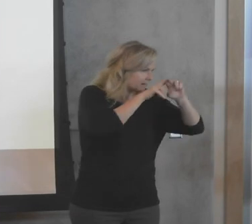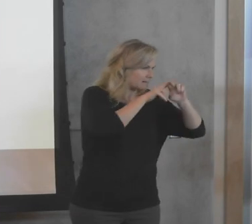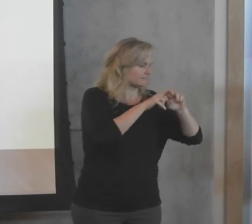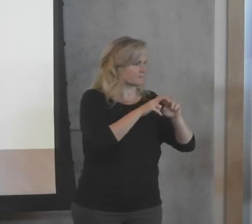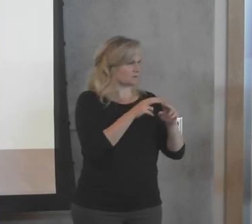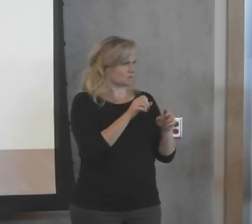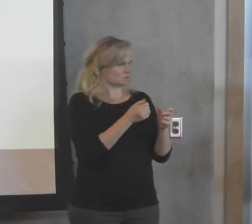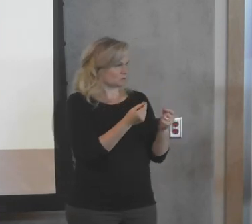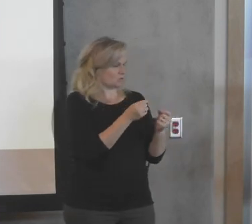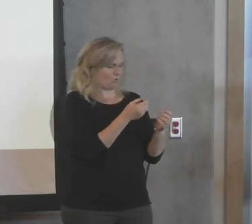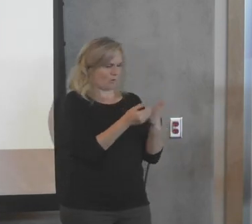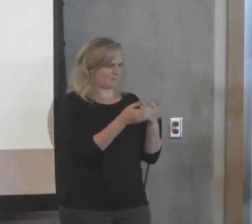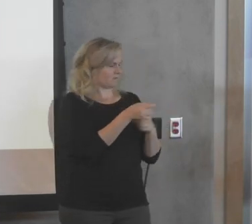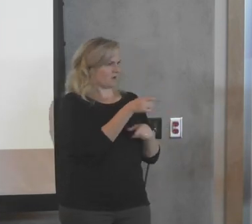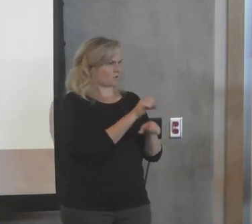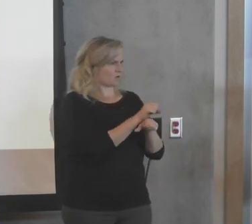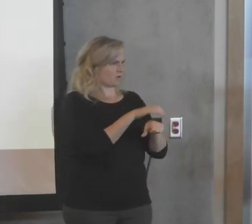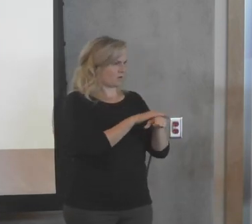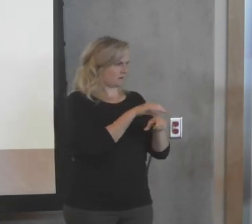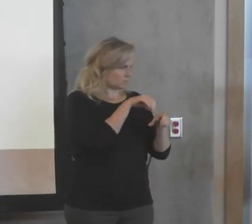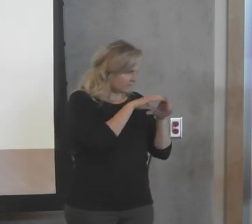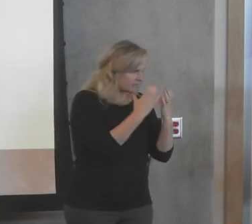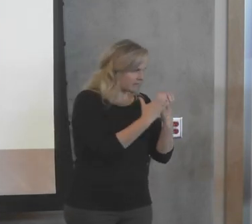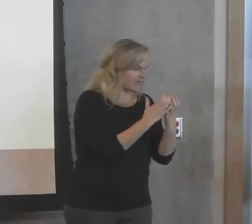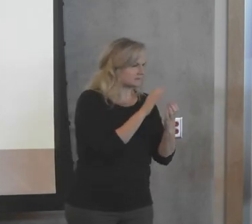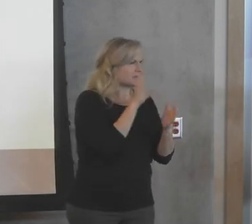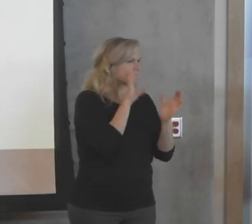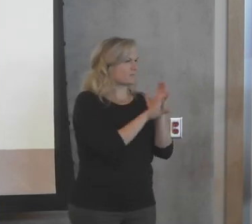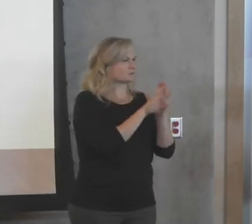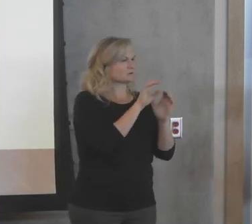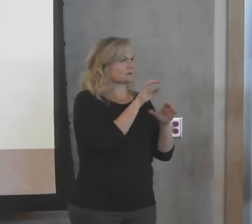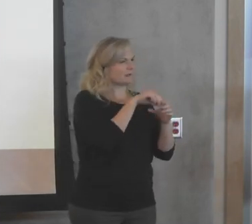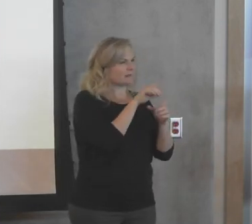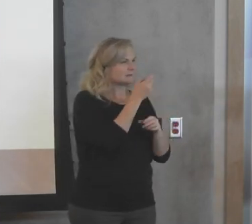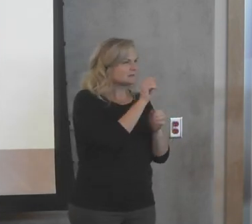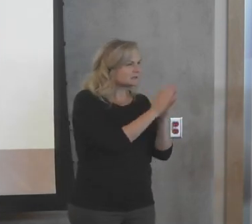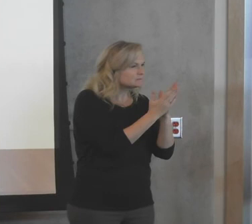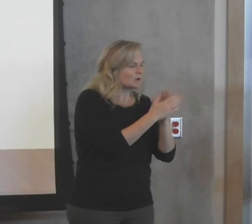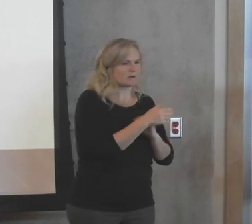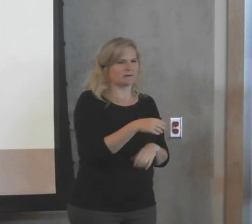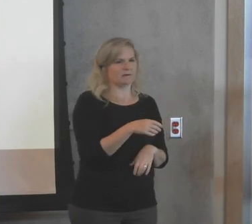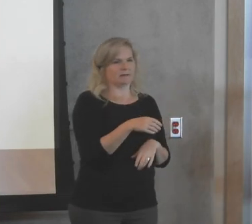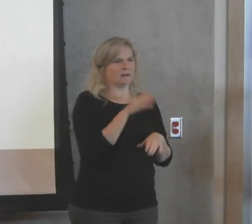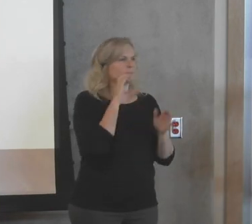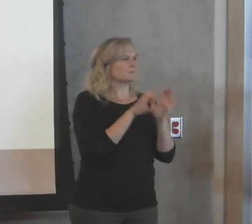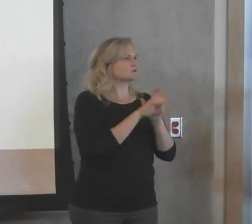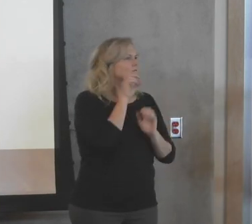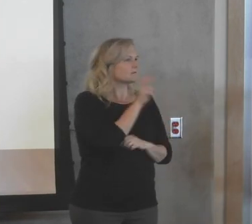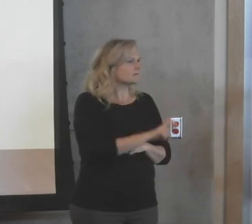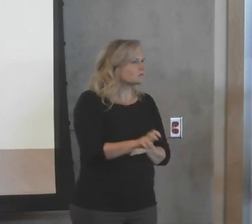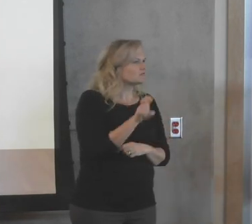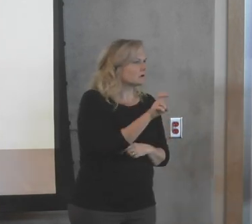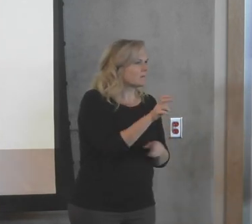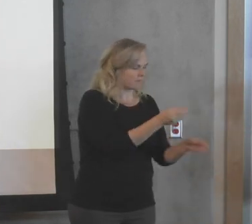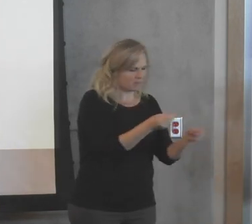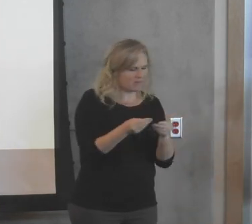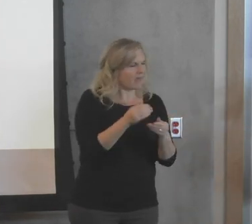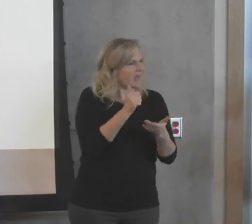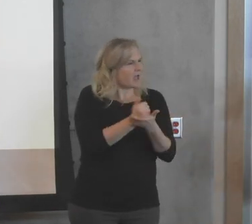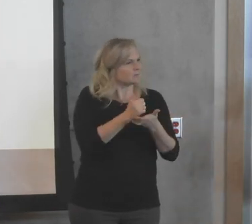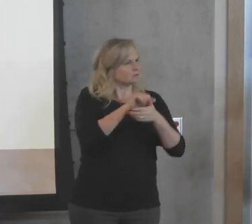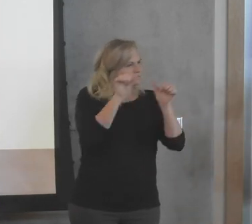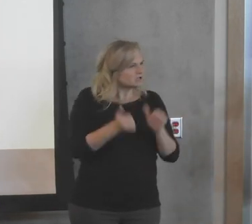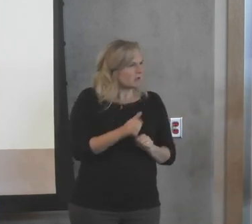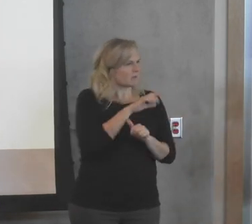on in class, be it a picture of their textbook, a picture of the field trip, and help them shake out the vocabulary, and then help them